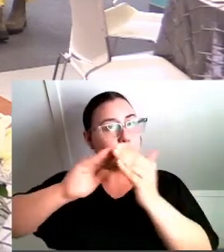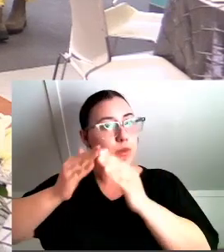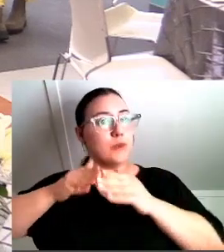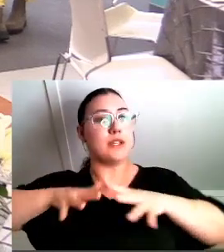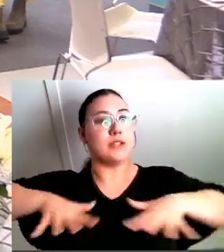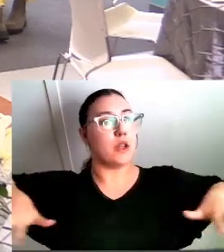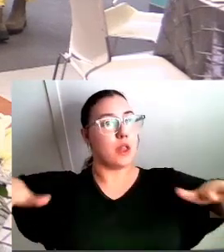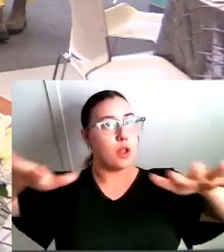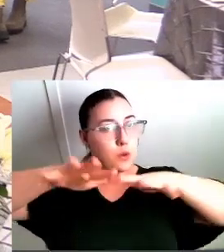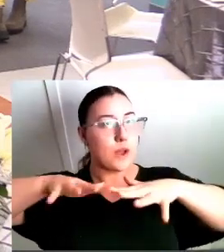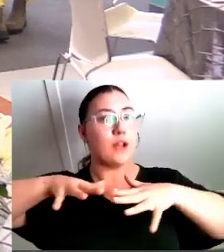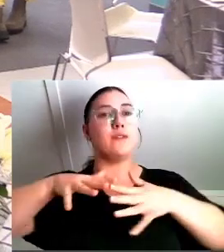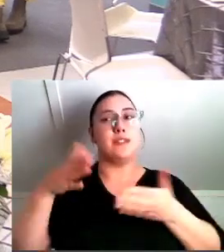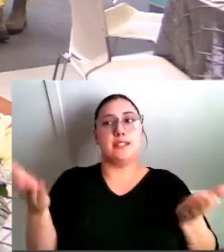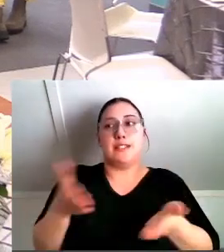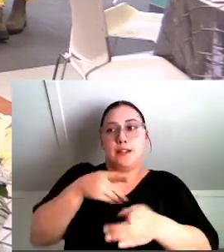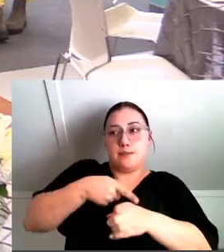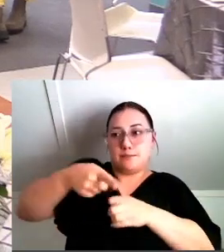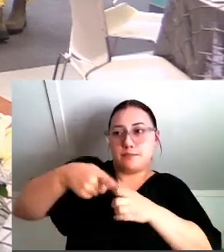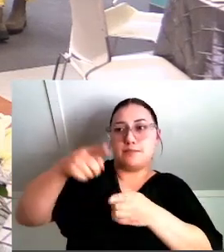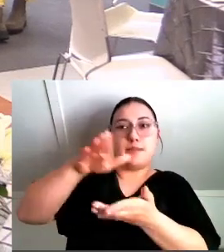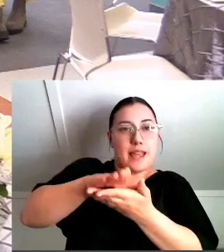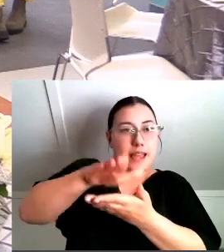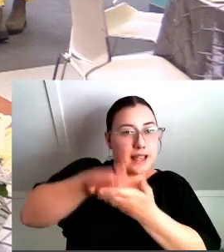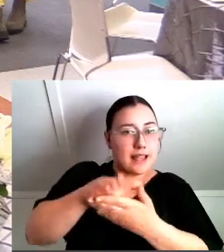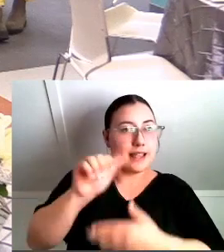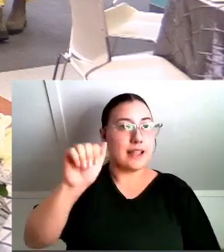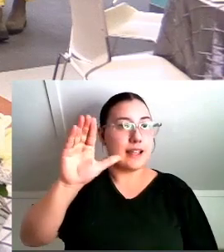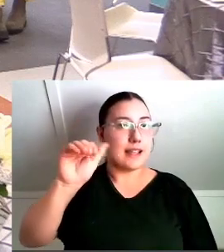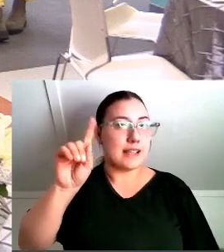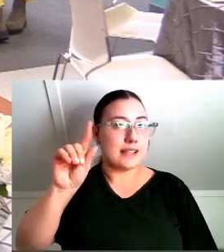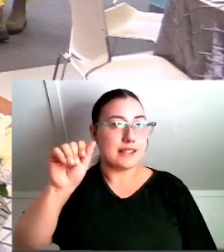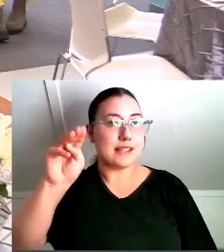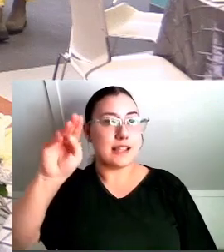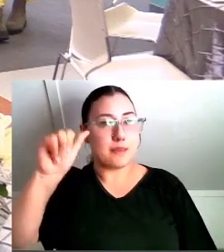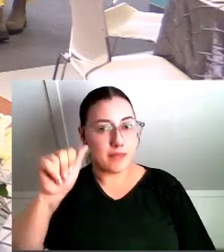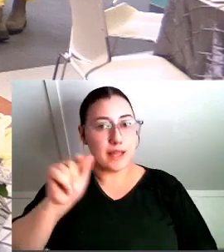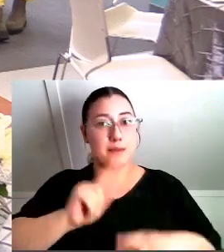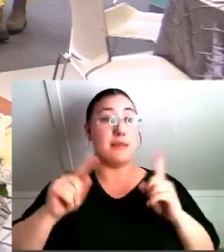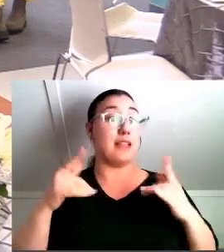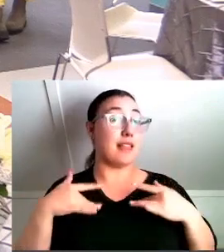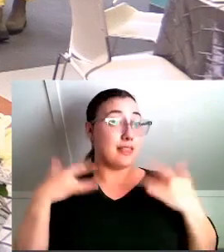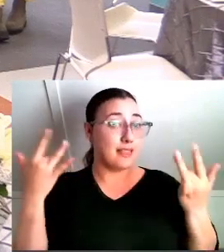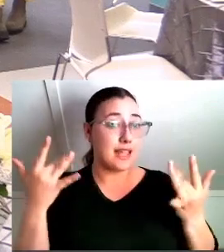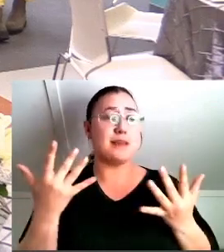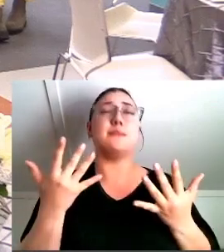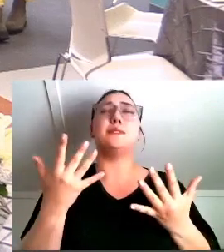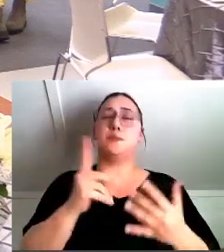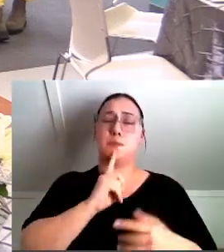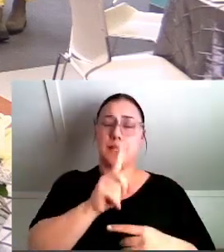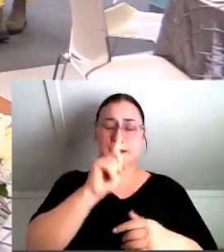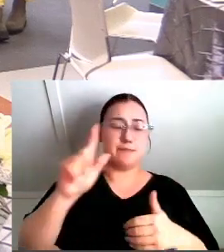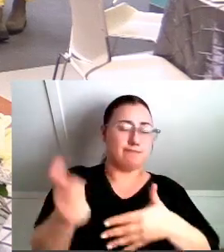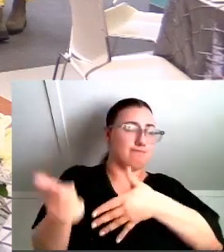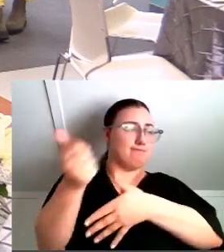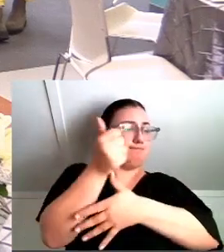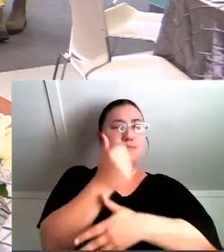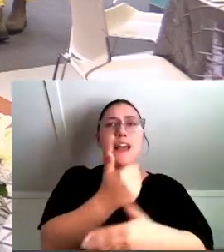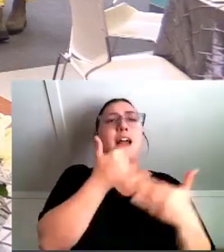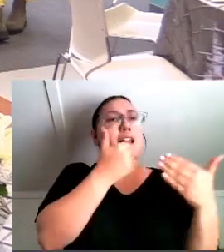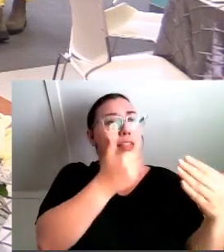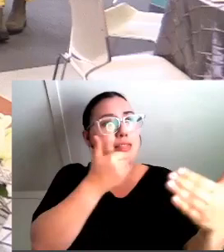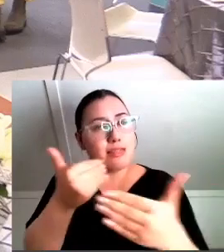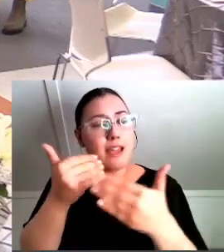us, from our locations of campuses as well. But the theme is definitely one of how to think with communities into